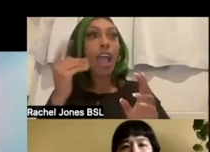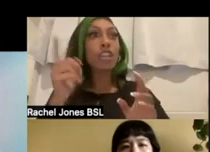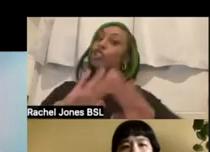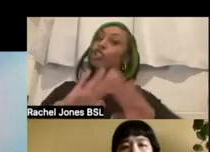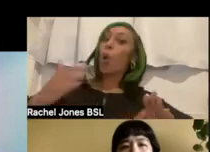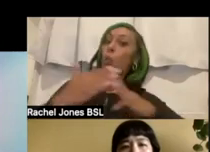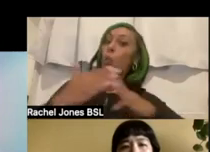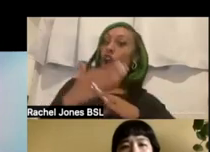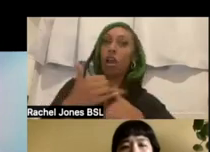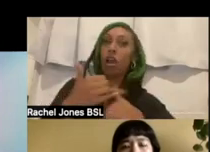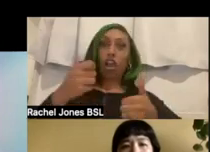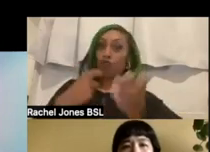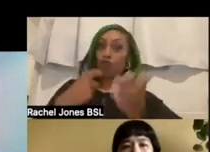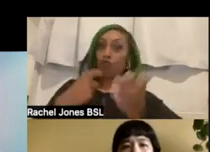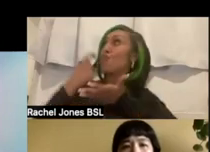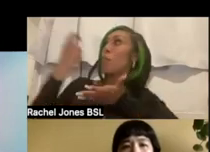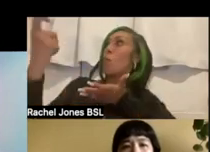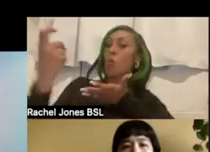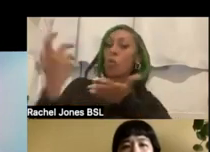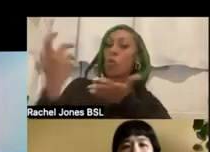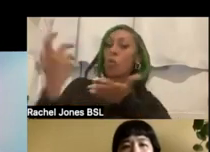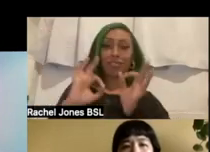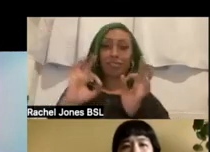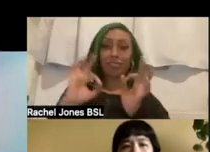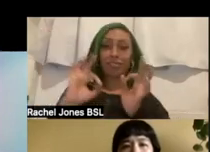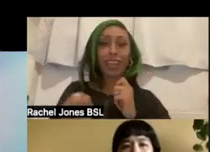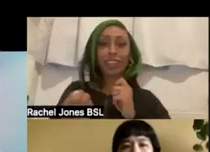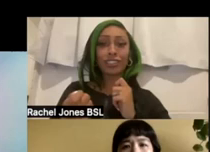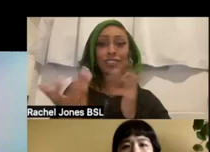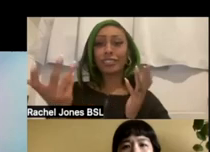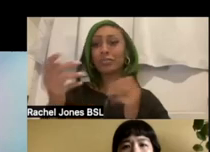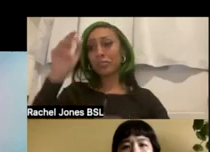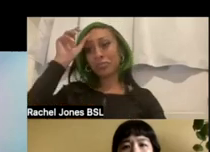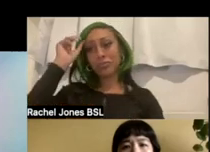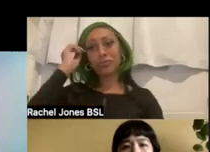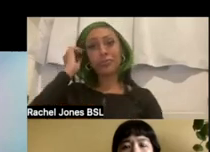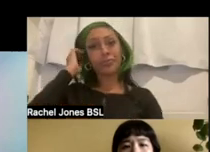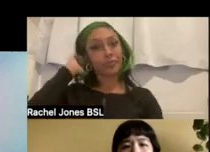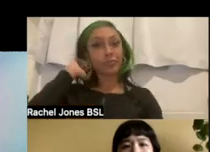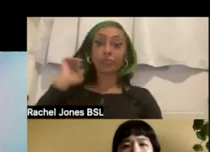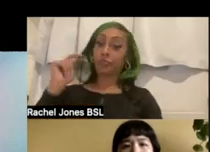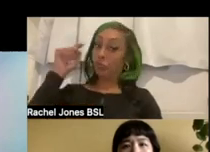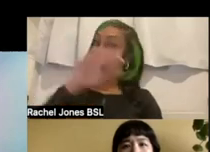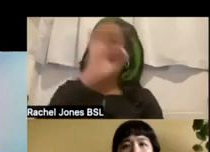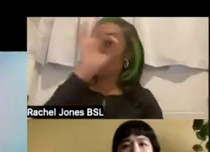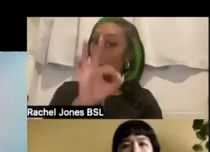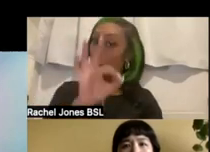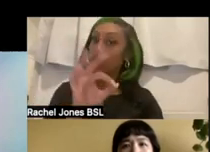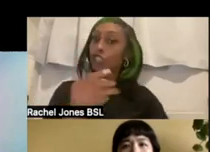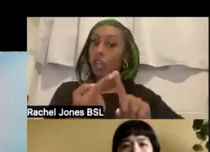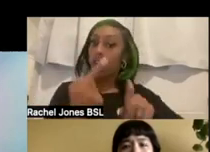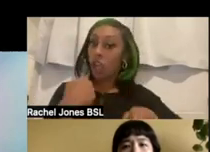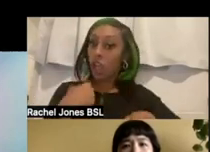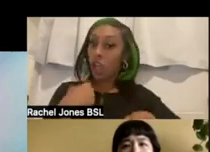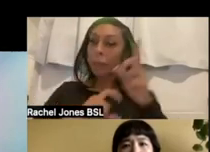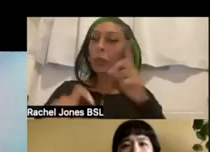has been done in actuality. So the question from the community is, and I hear this over and over again. Why